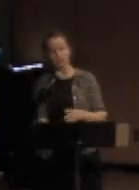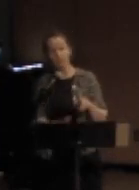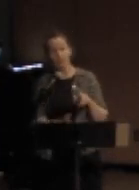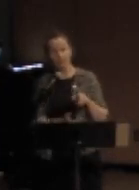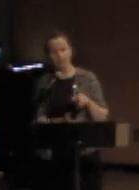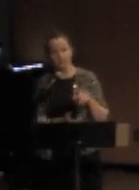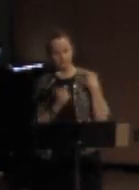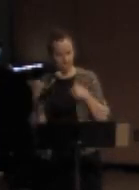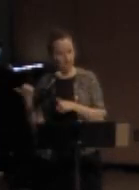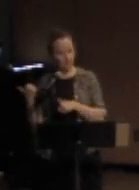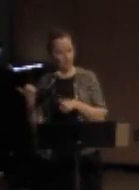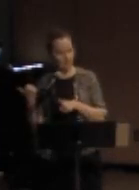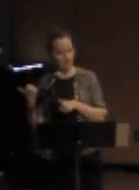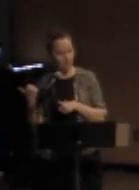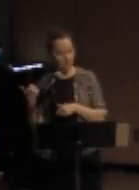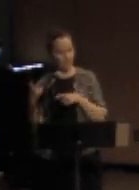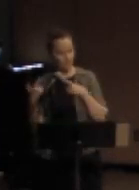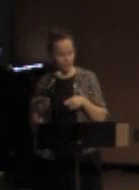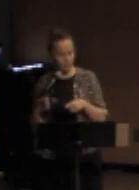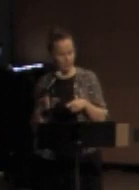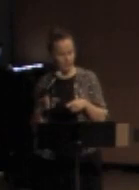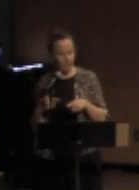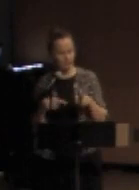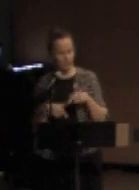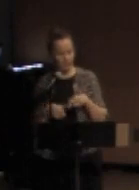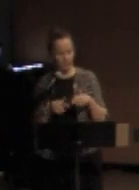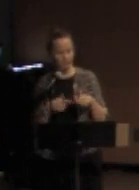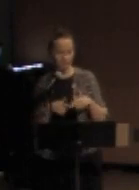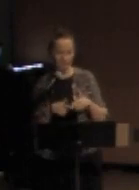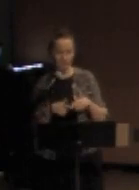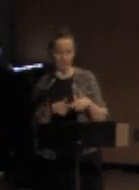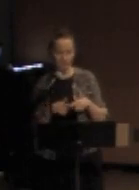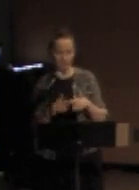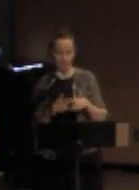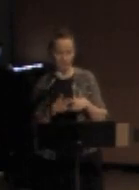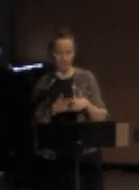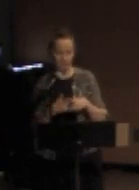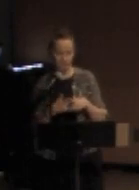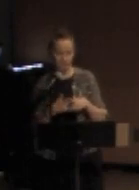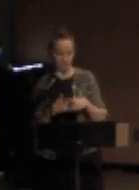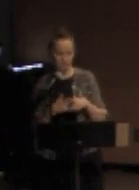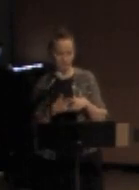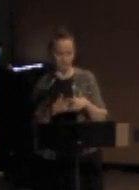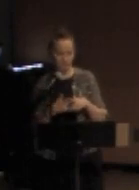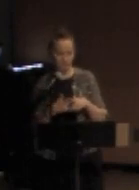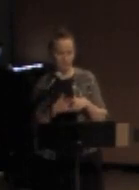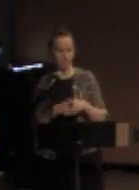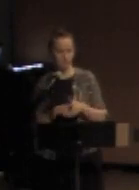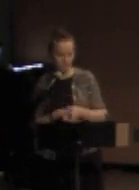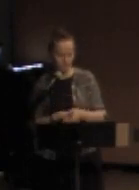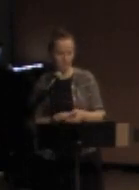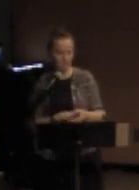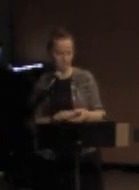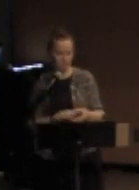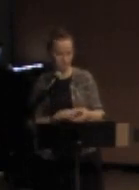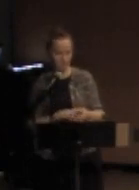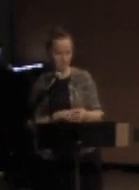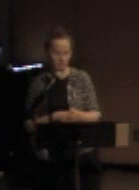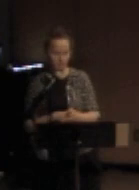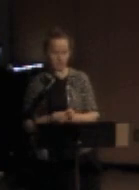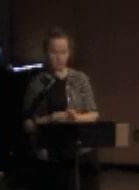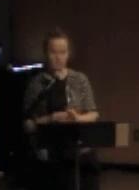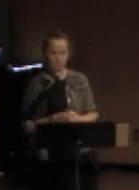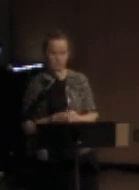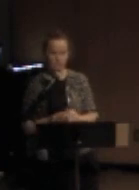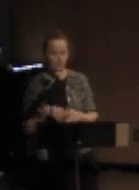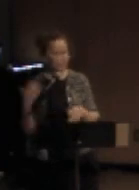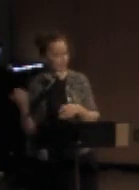longer now I have to wake him up or you can wake him up change him feed him I can do that